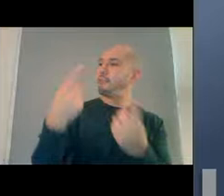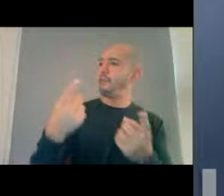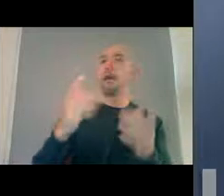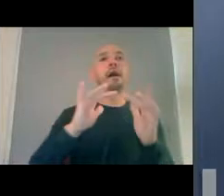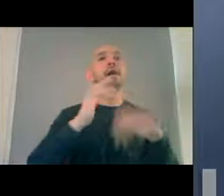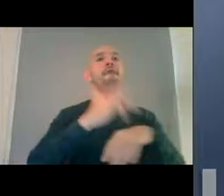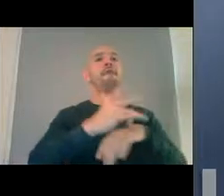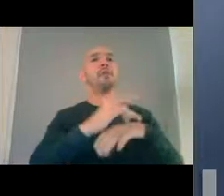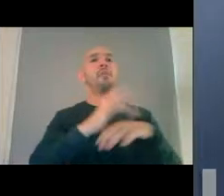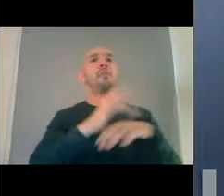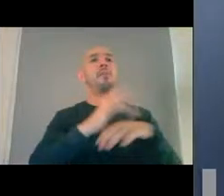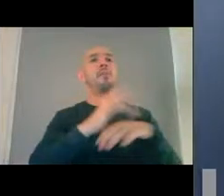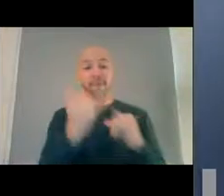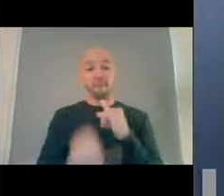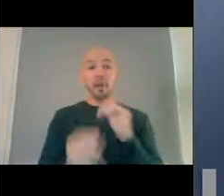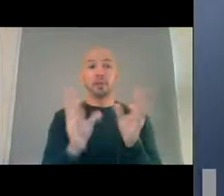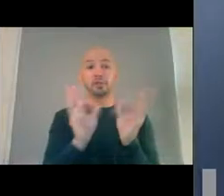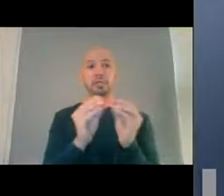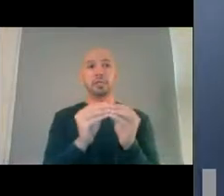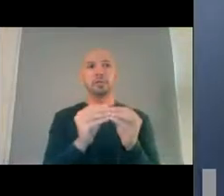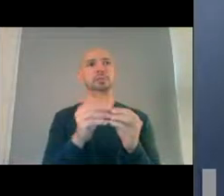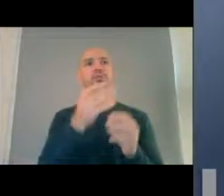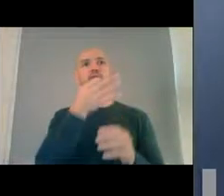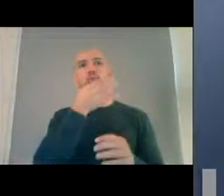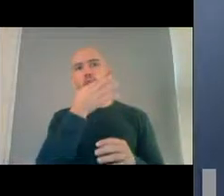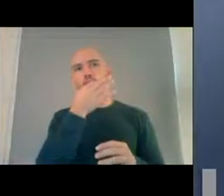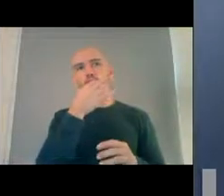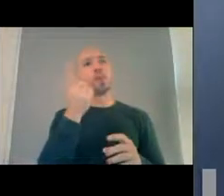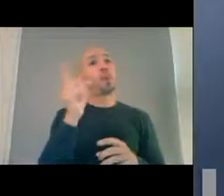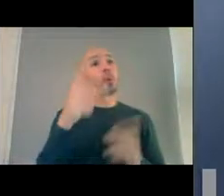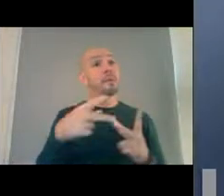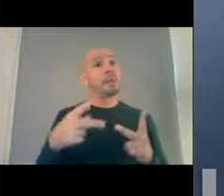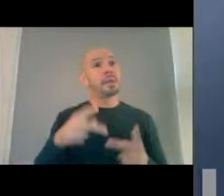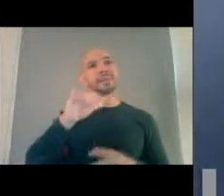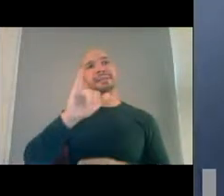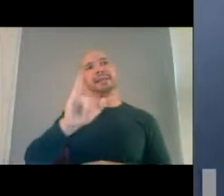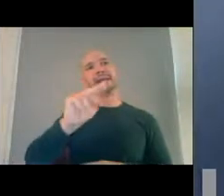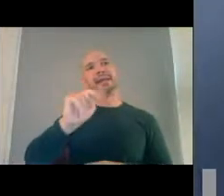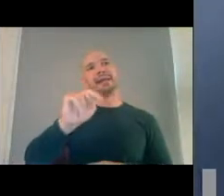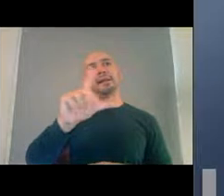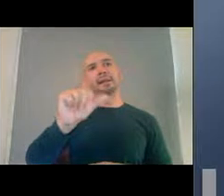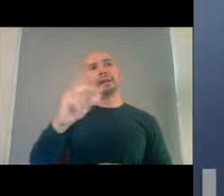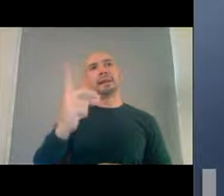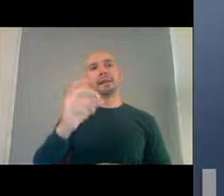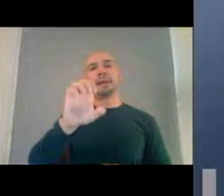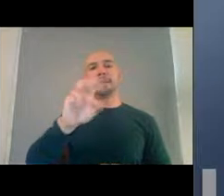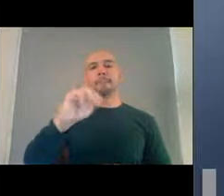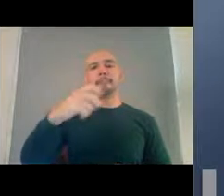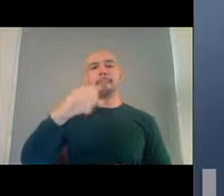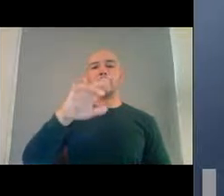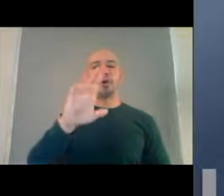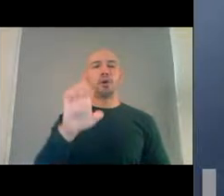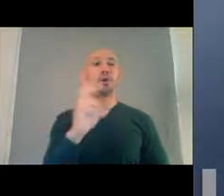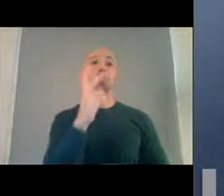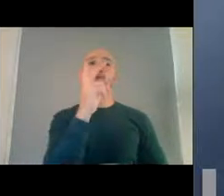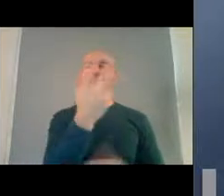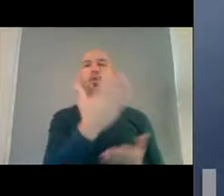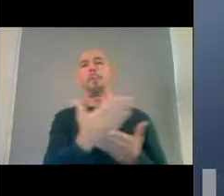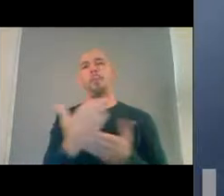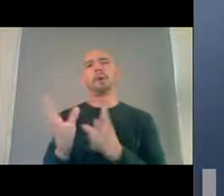final session is coming up this will be with the inland empire um it's also planned as a two-part series and that is scheduled for